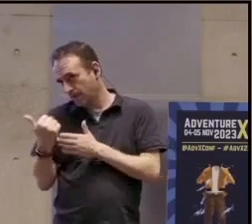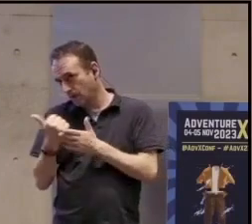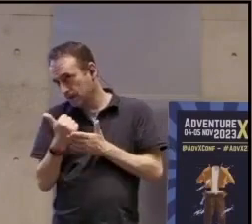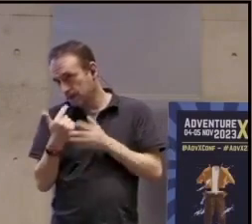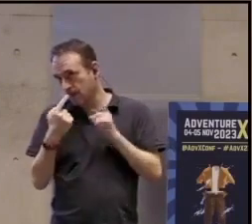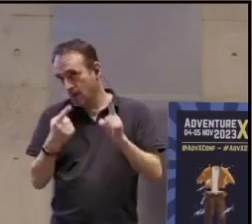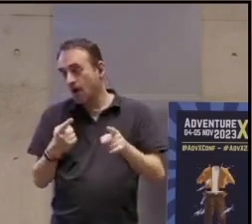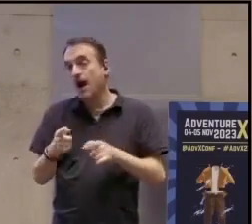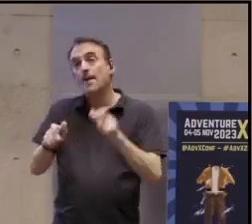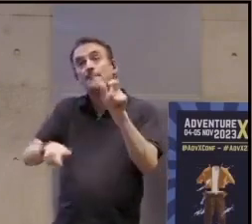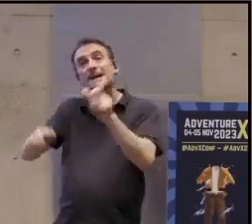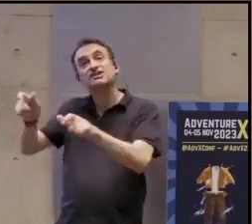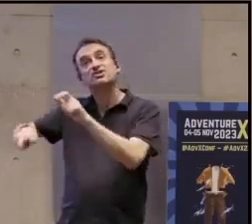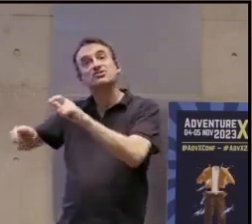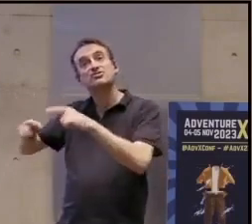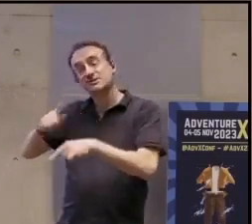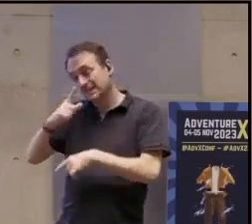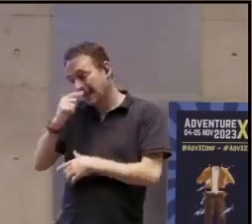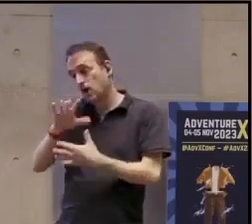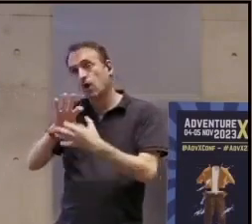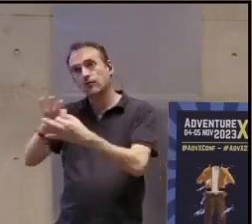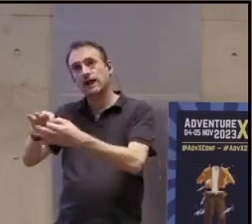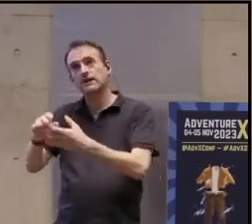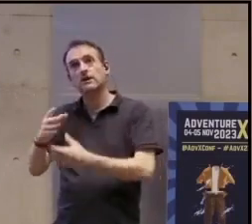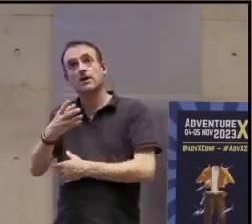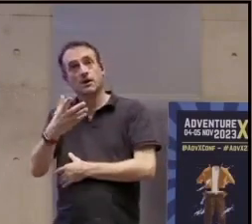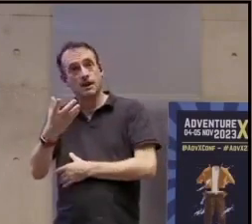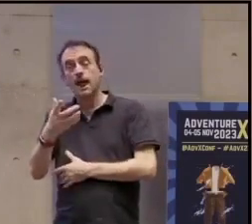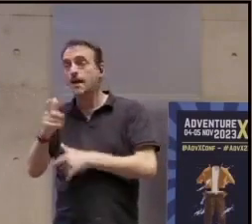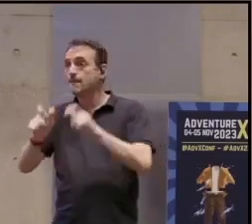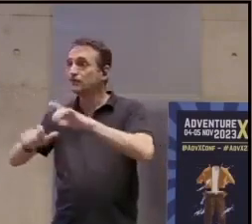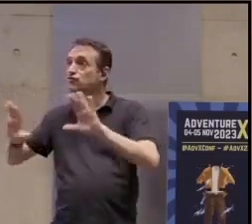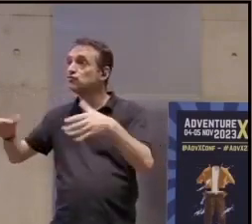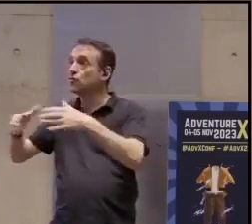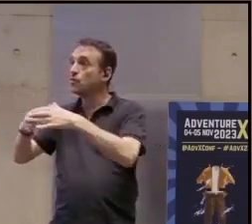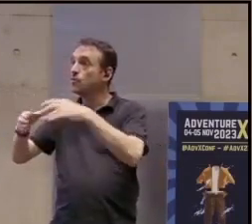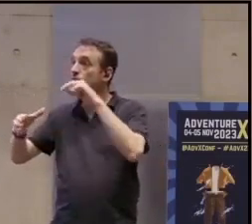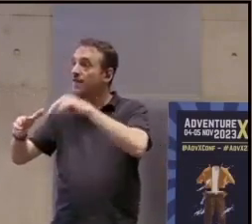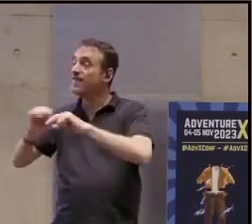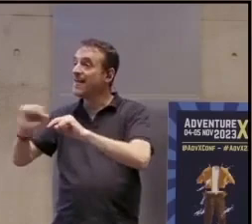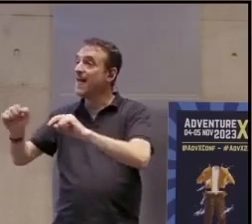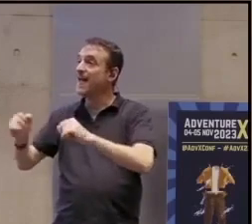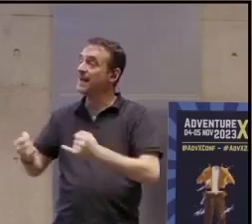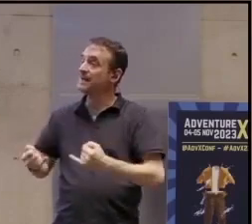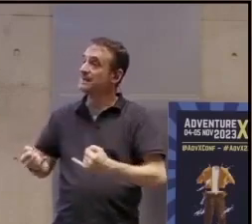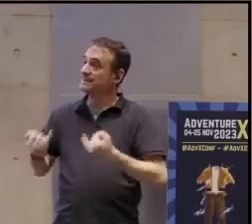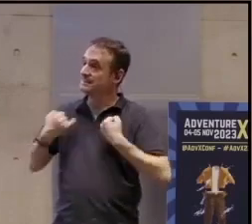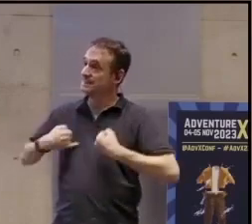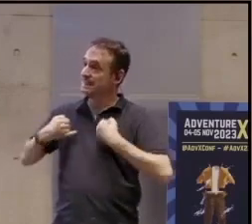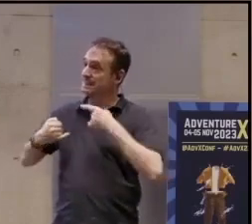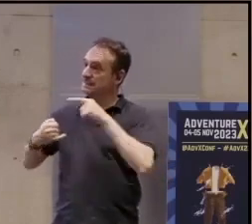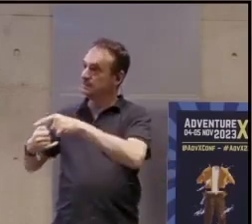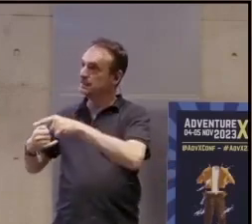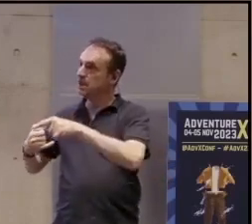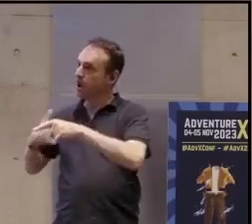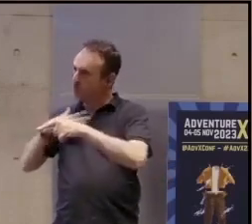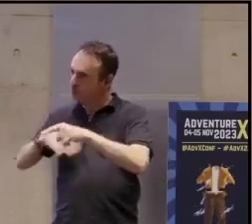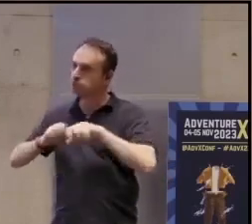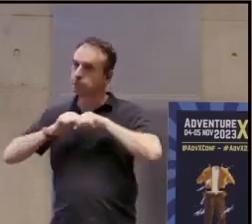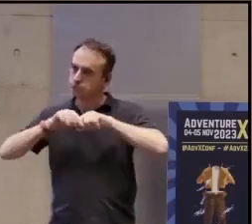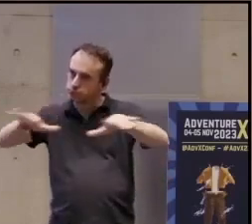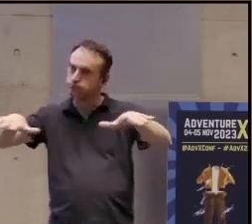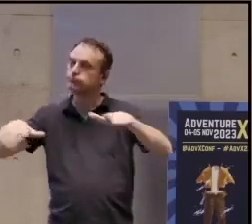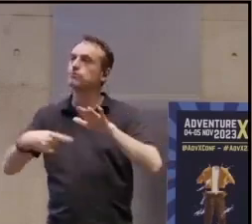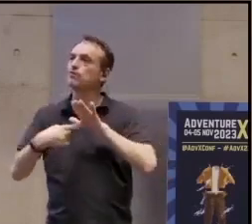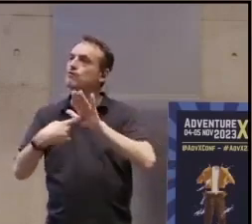patient groups out there who are really keen to be represented, to have their disease that they are interested in represented